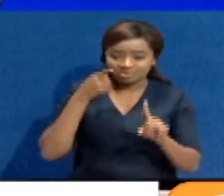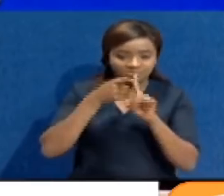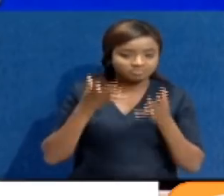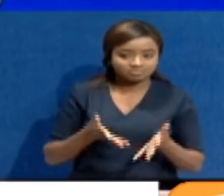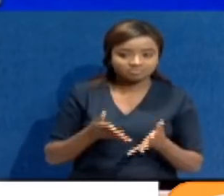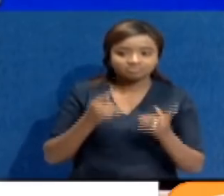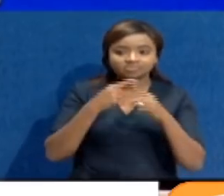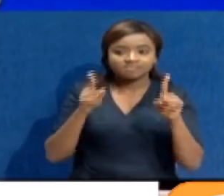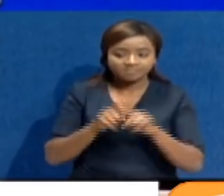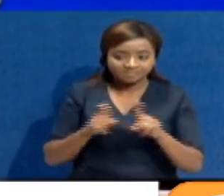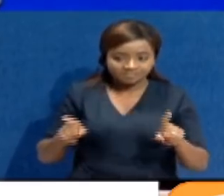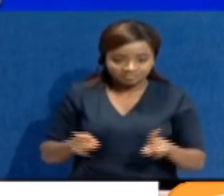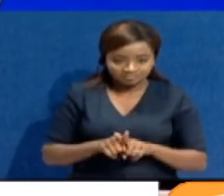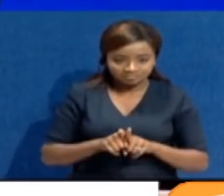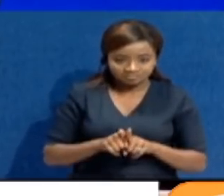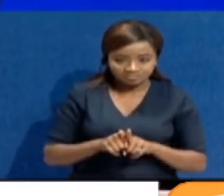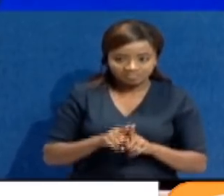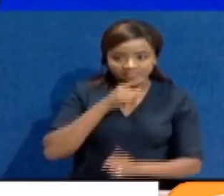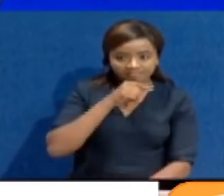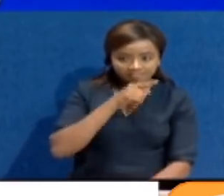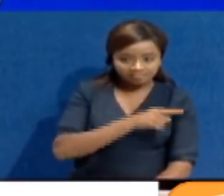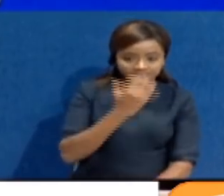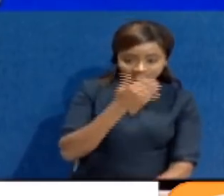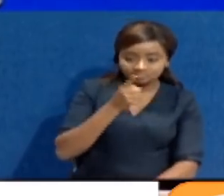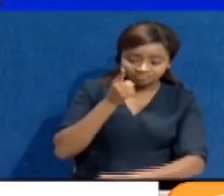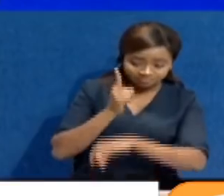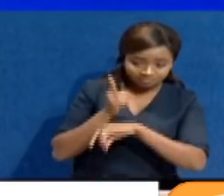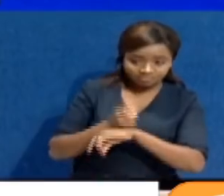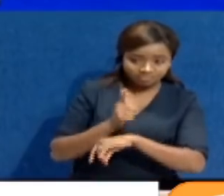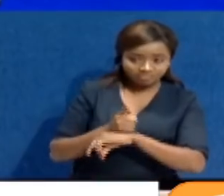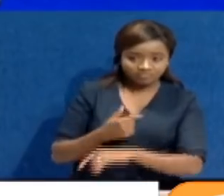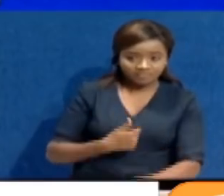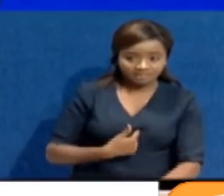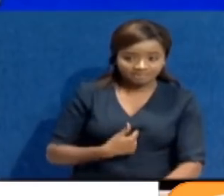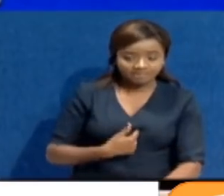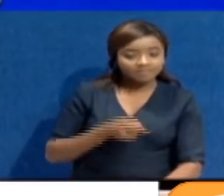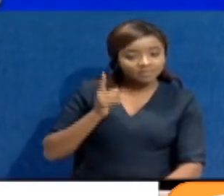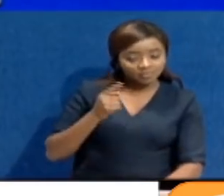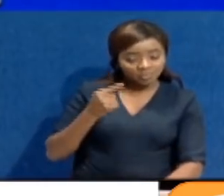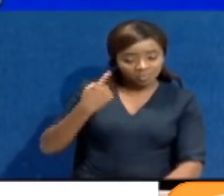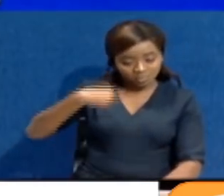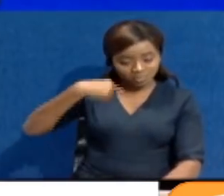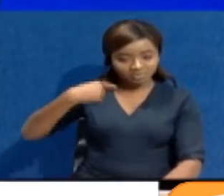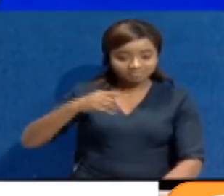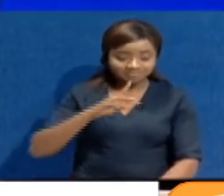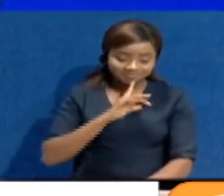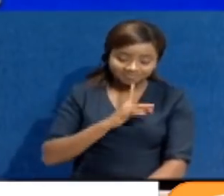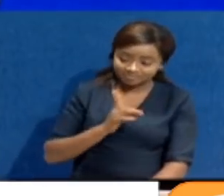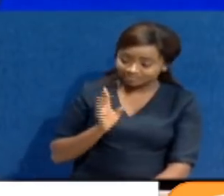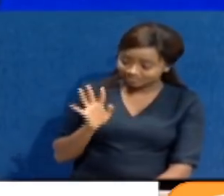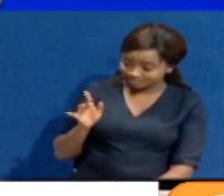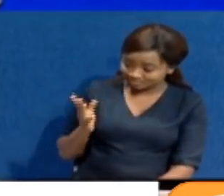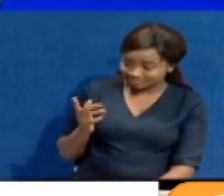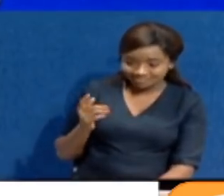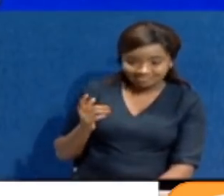But in a way also, Murkomen warned me when we had that discussion. He told me, I doubt as to whether you